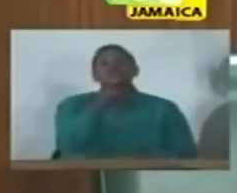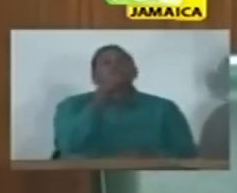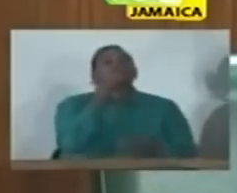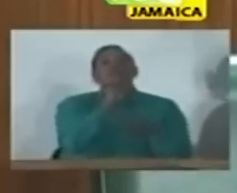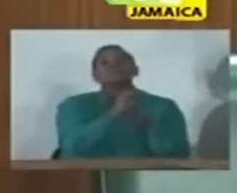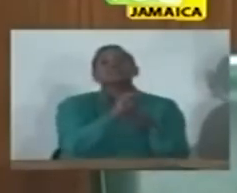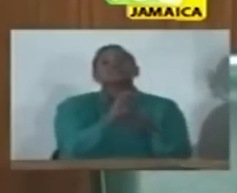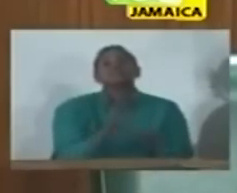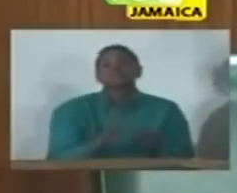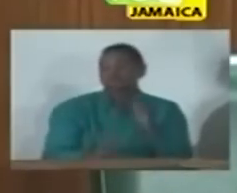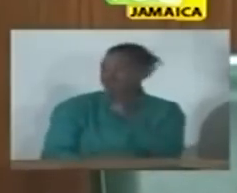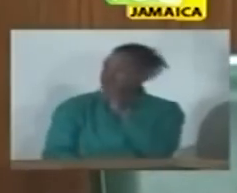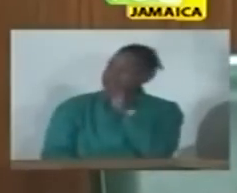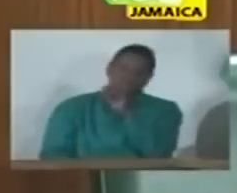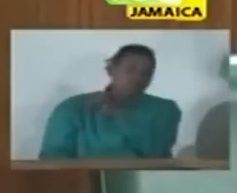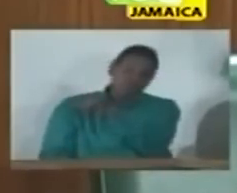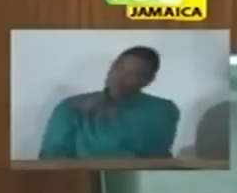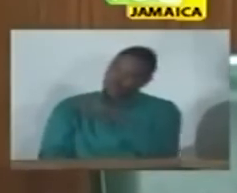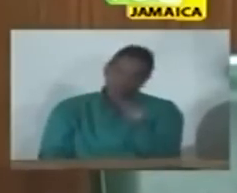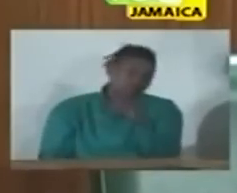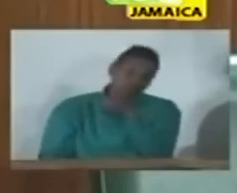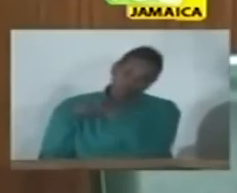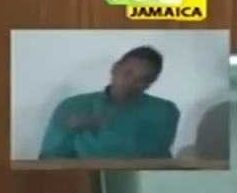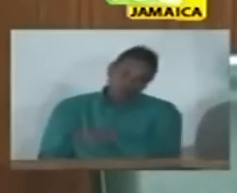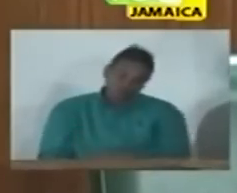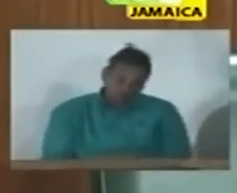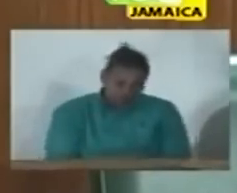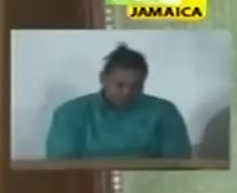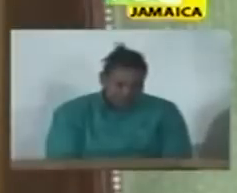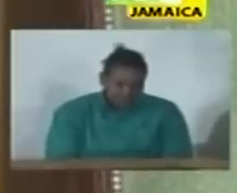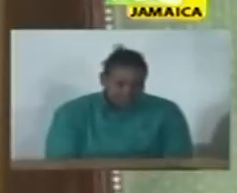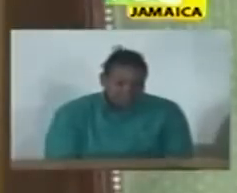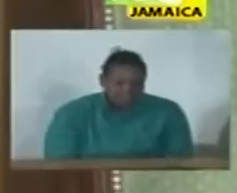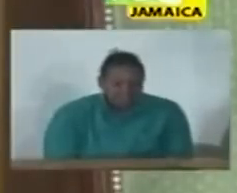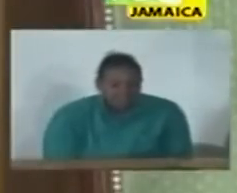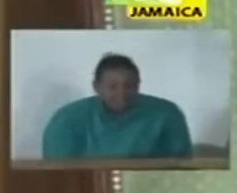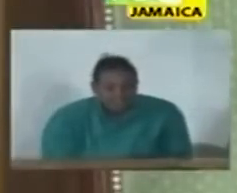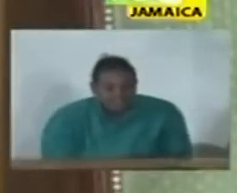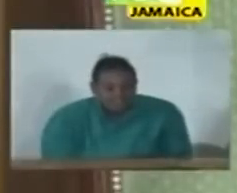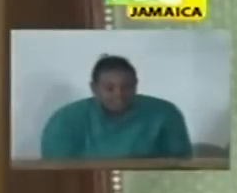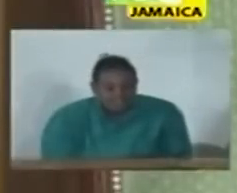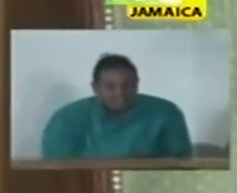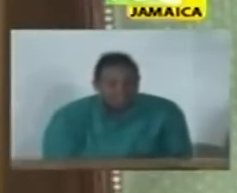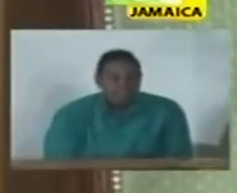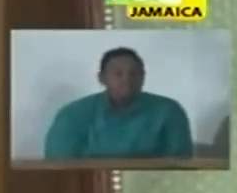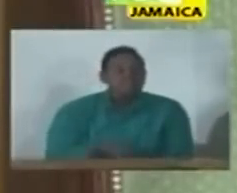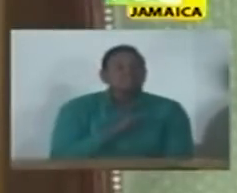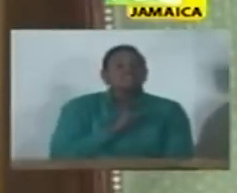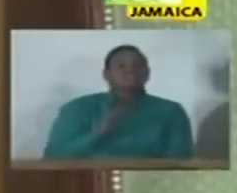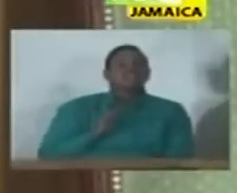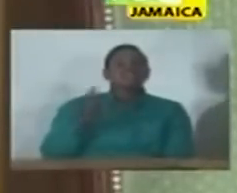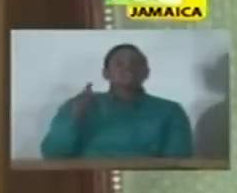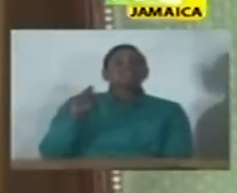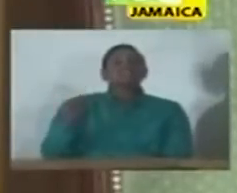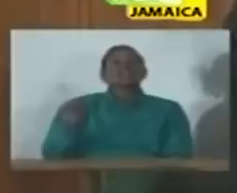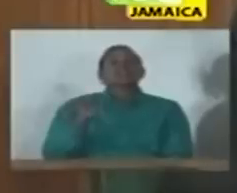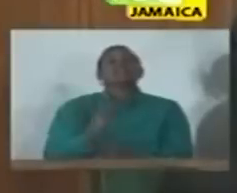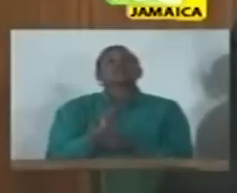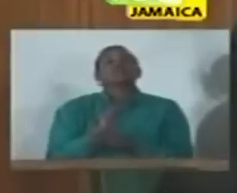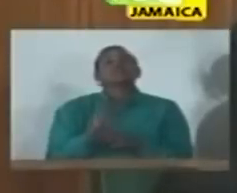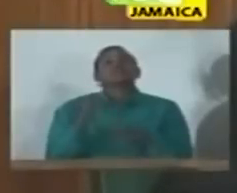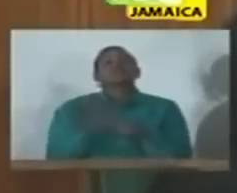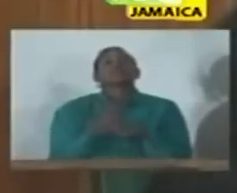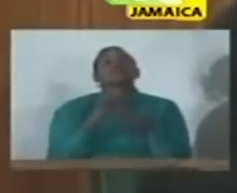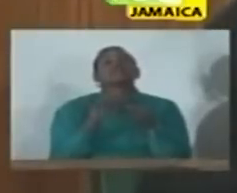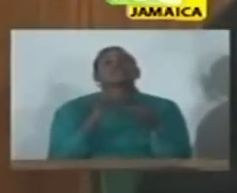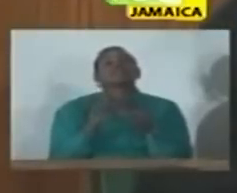you to let me. Senator Knight. Senator Knight. Let me just be clear. Senator Knight, the minister has made a statement and you are permitted to ask questions. Yes, Will you